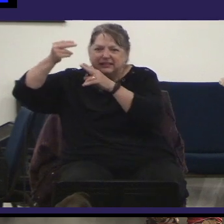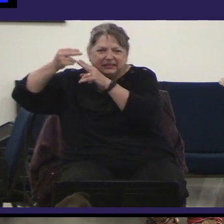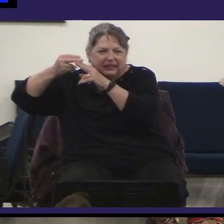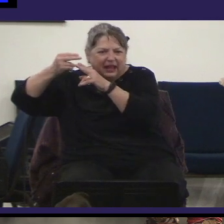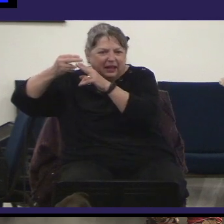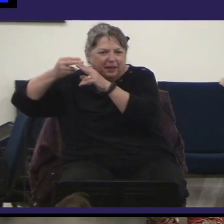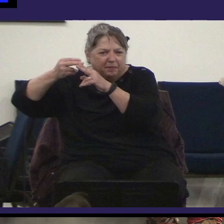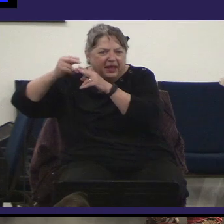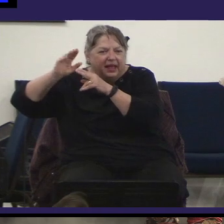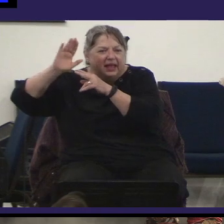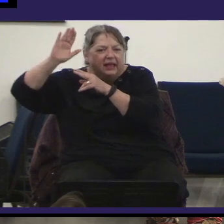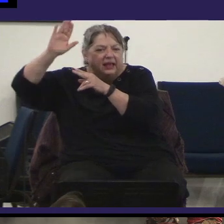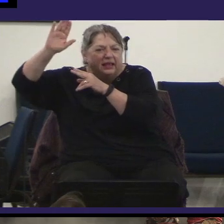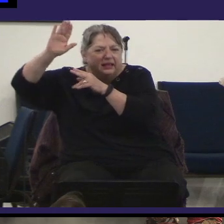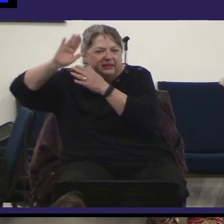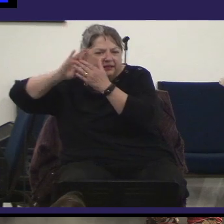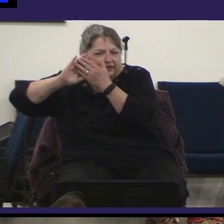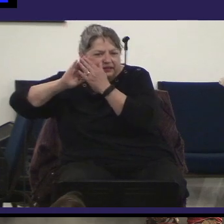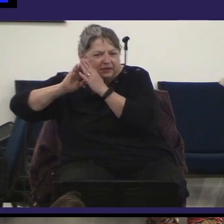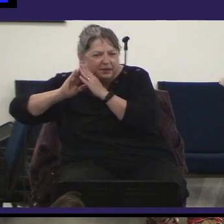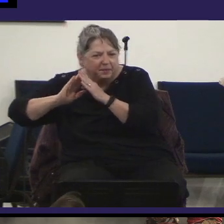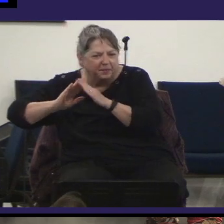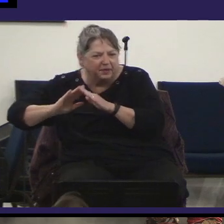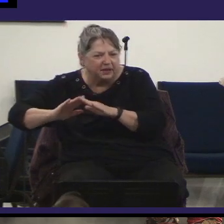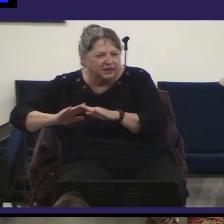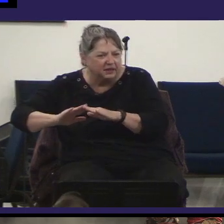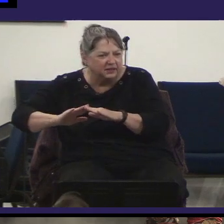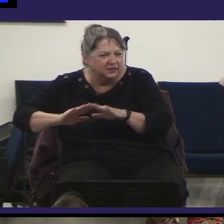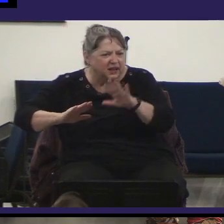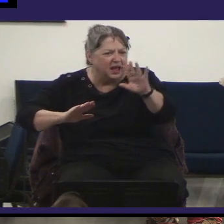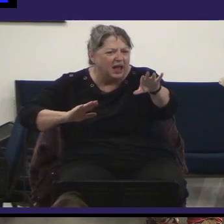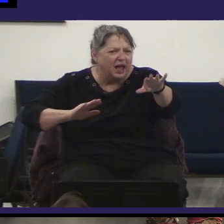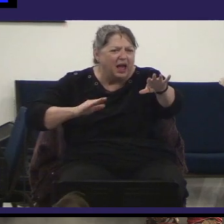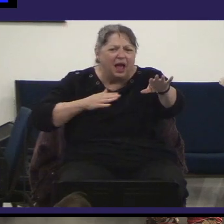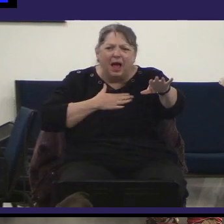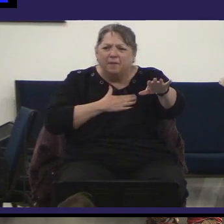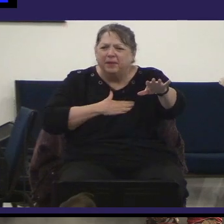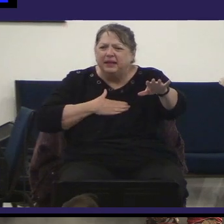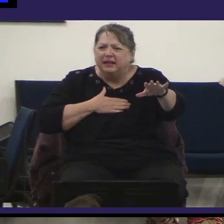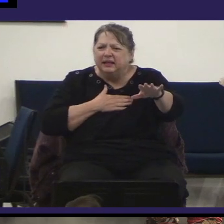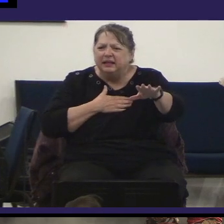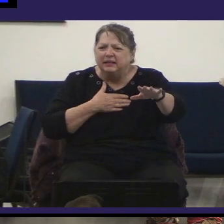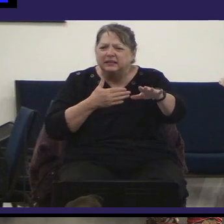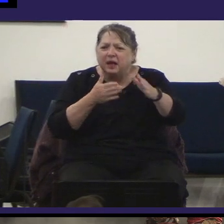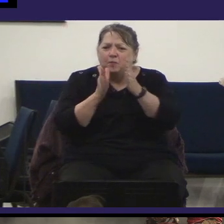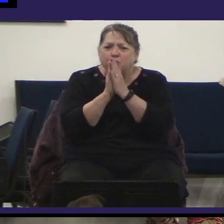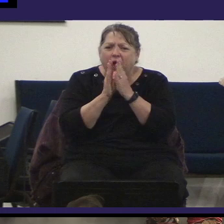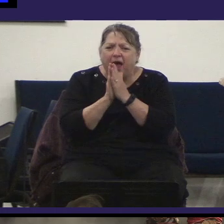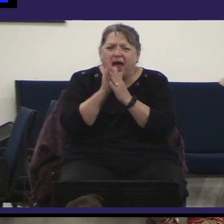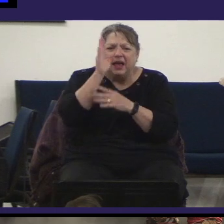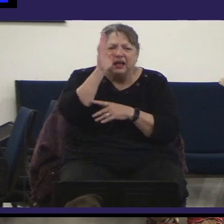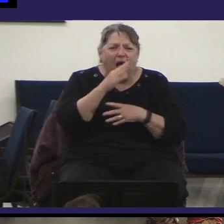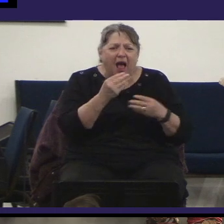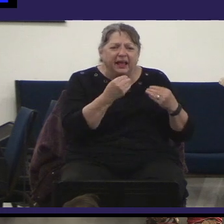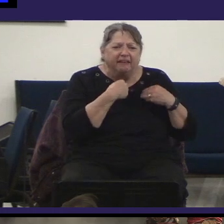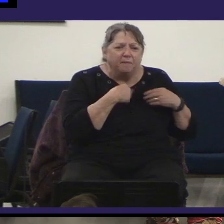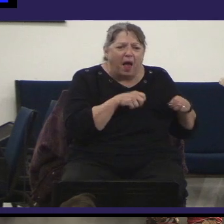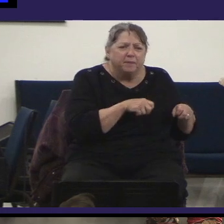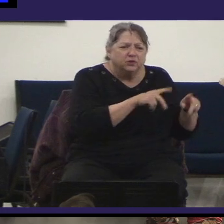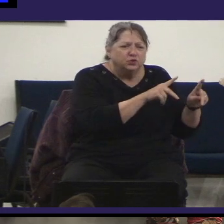about that name. And Paul says, pray that a door would be open that I would share Jesus. People need